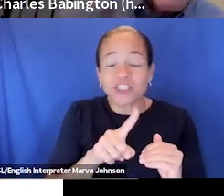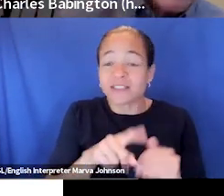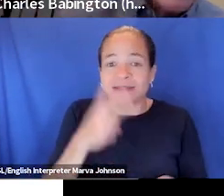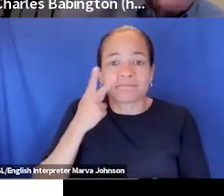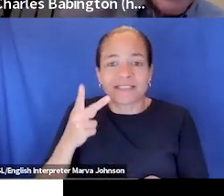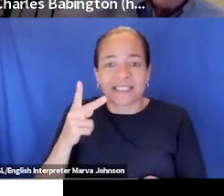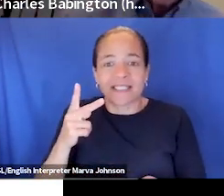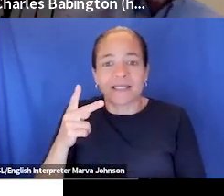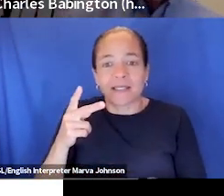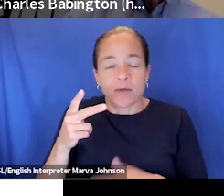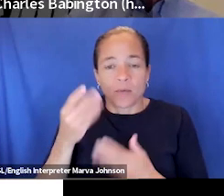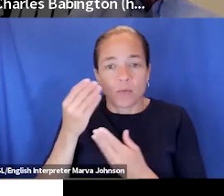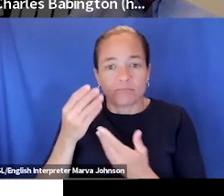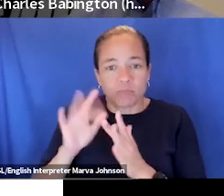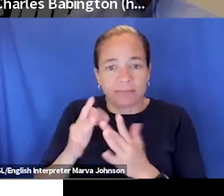the information is there.